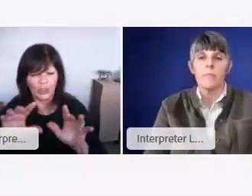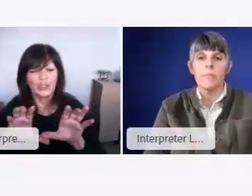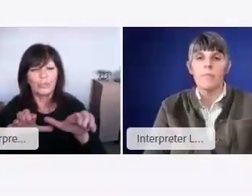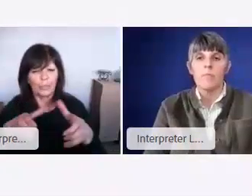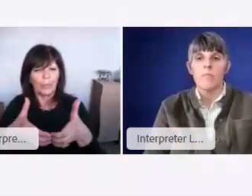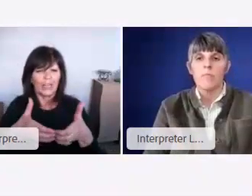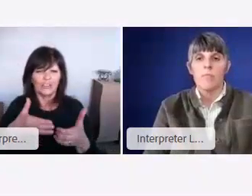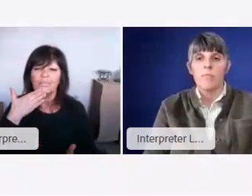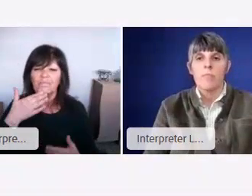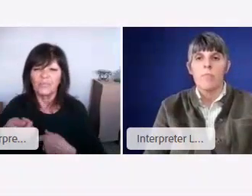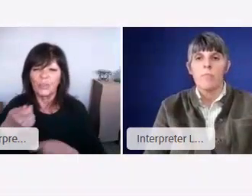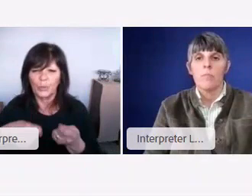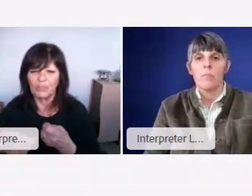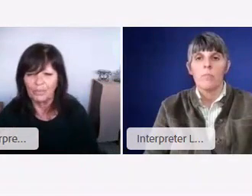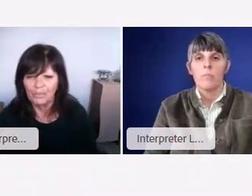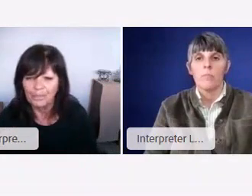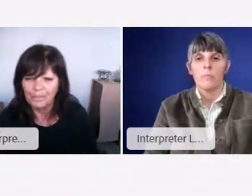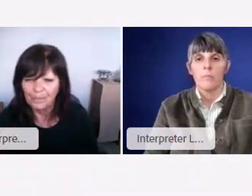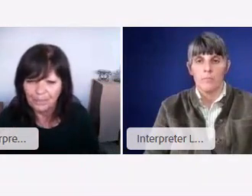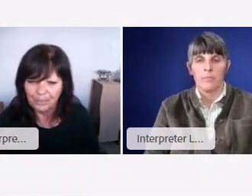near us. Next slide, please.